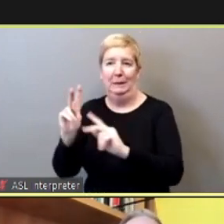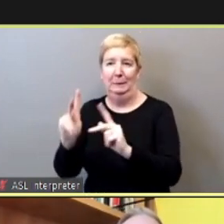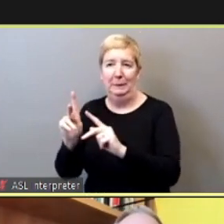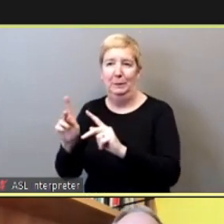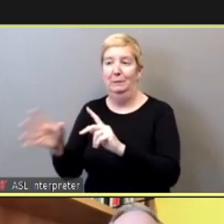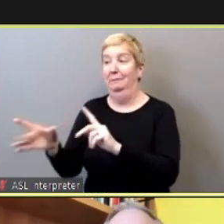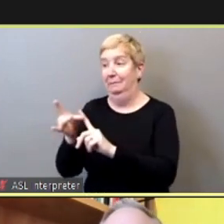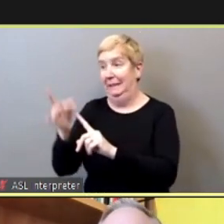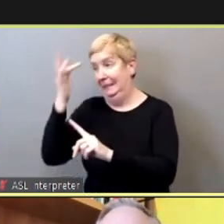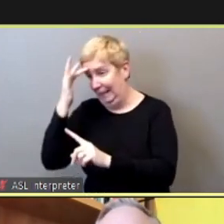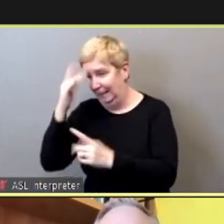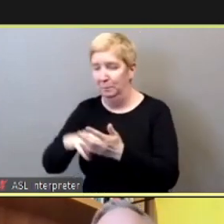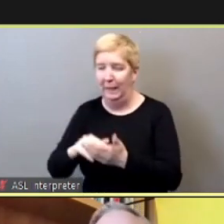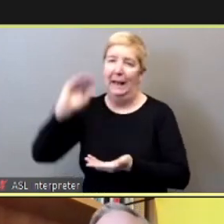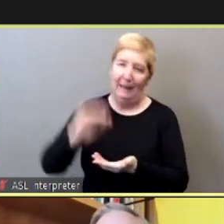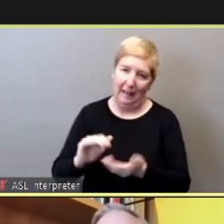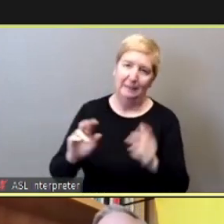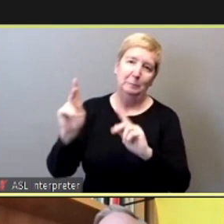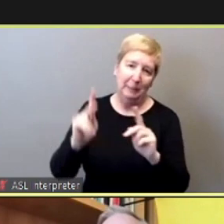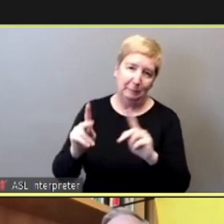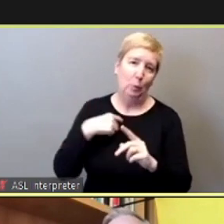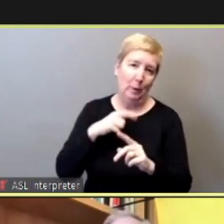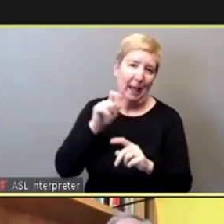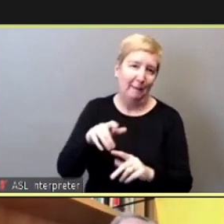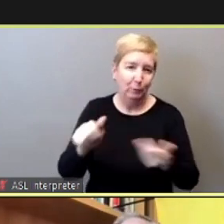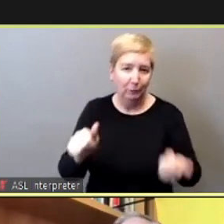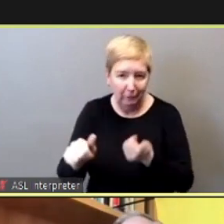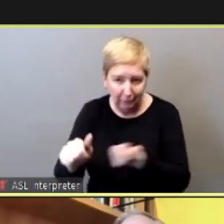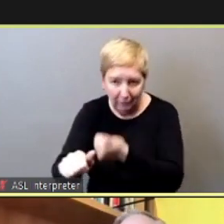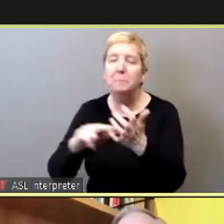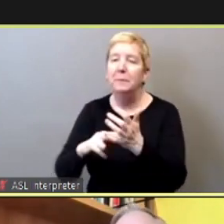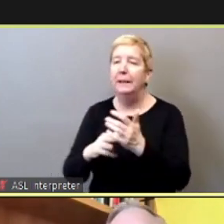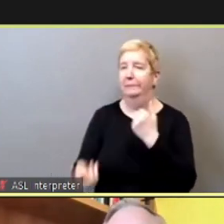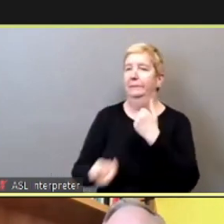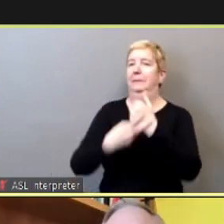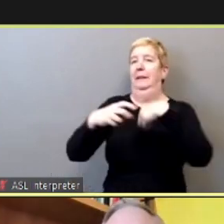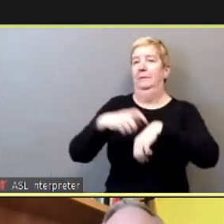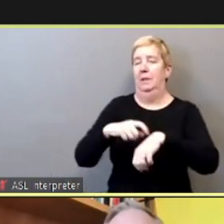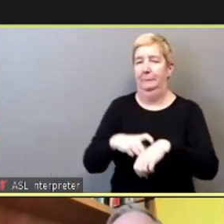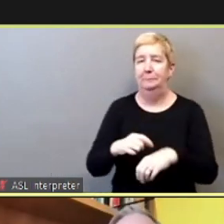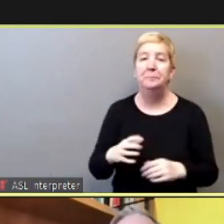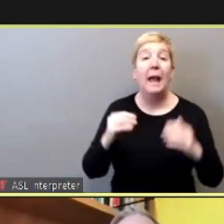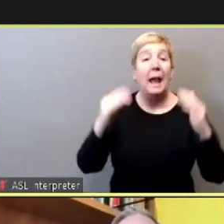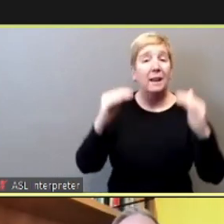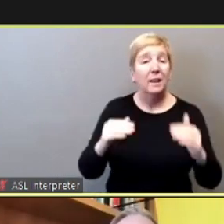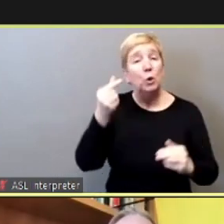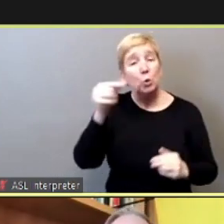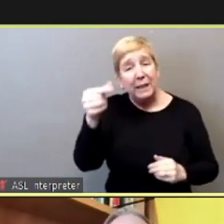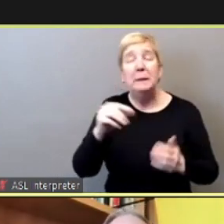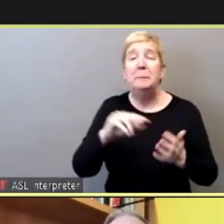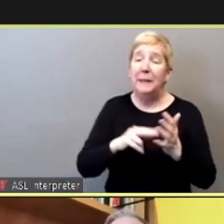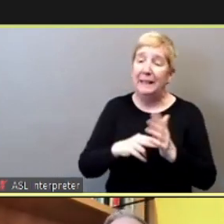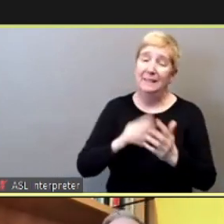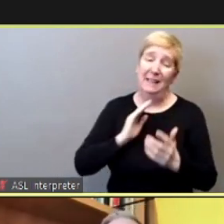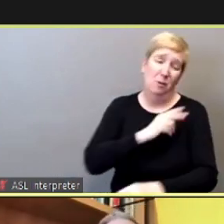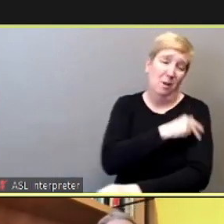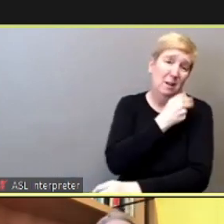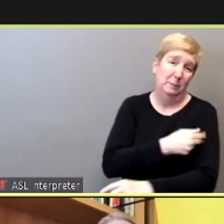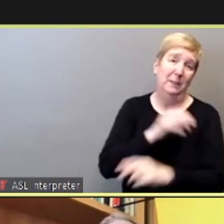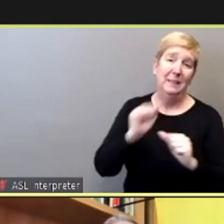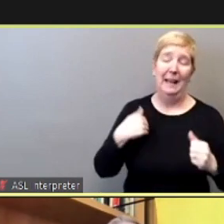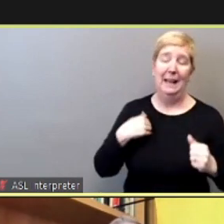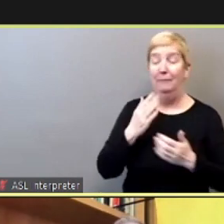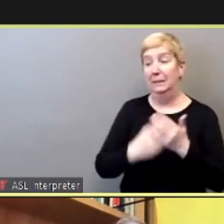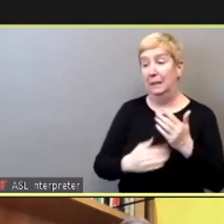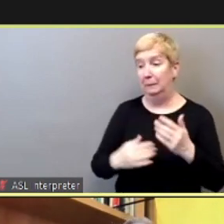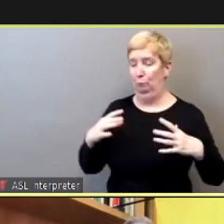thorough investigations. And I've already talked about the green in our hospitals and the fact that they are getting a break and people are getting much needed